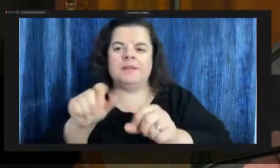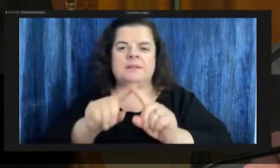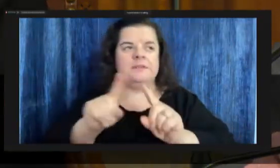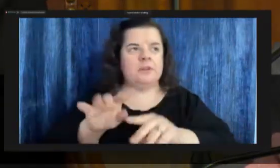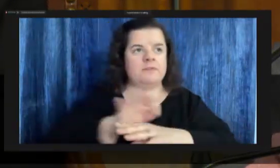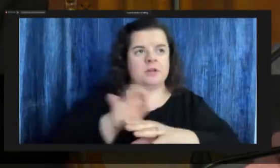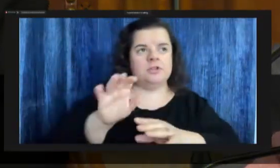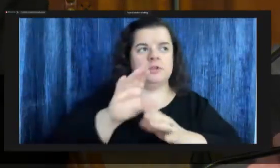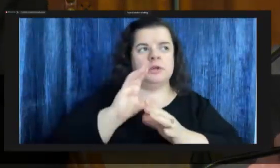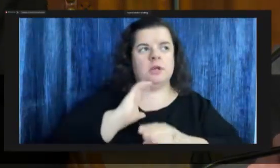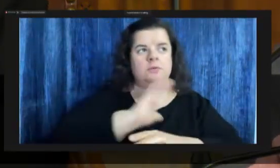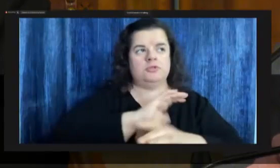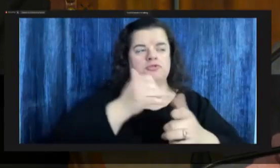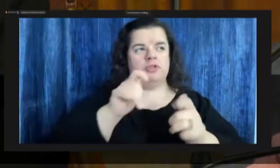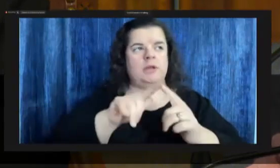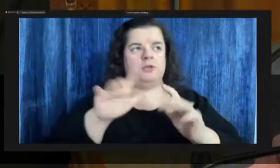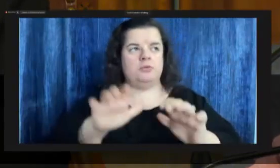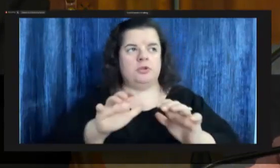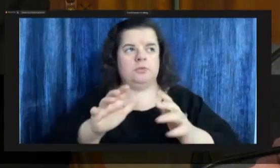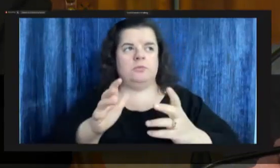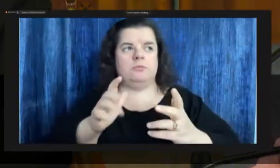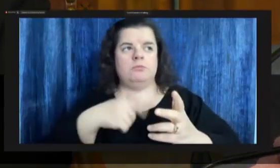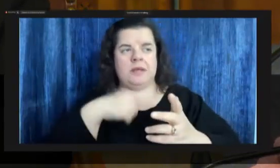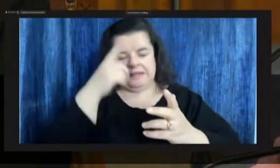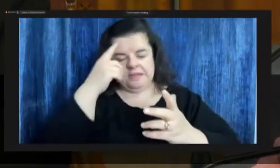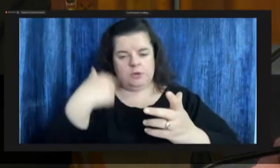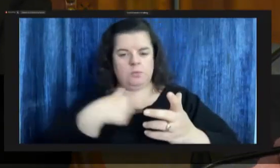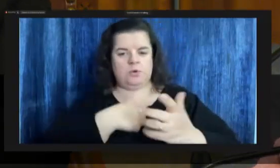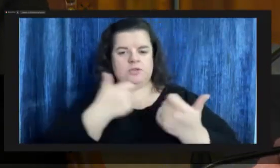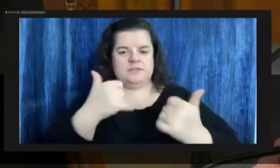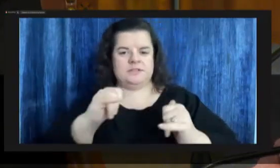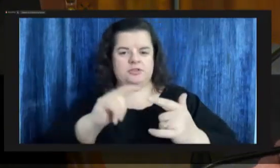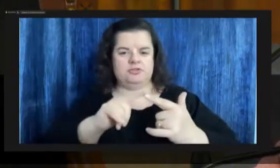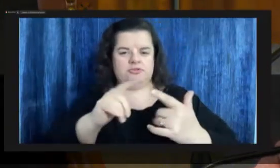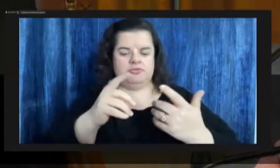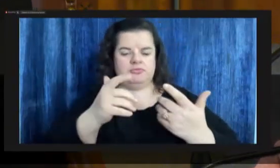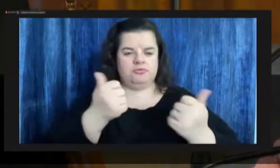And I understand that. And so I think we're still working those out.